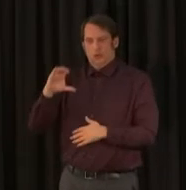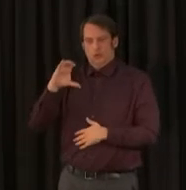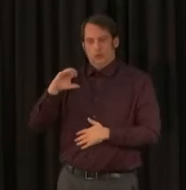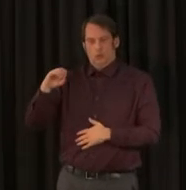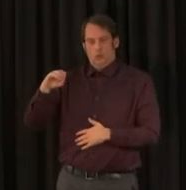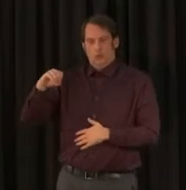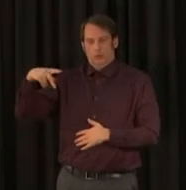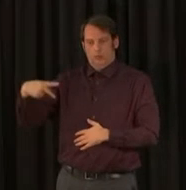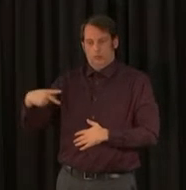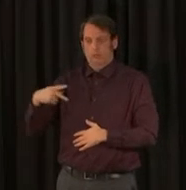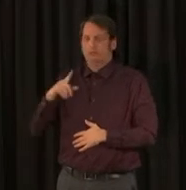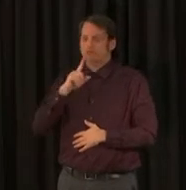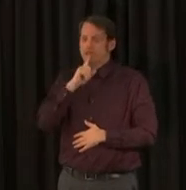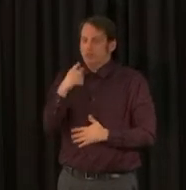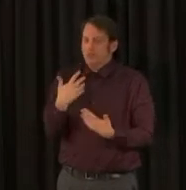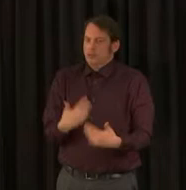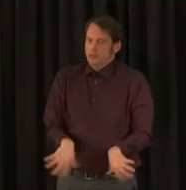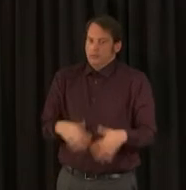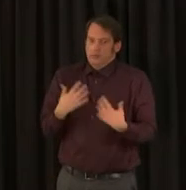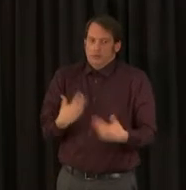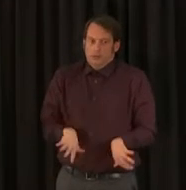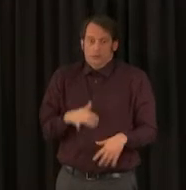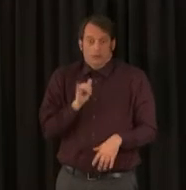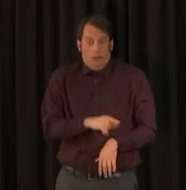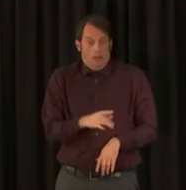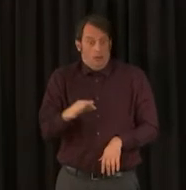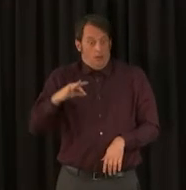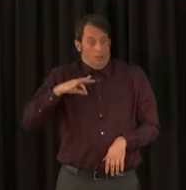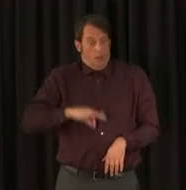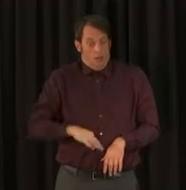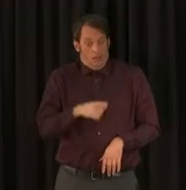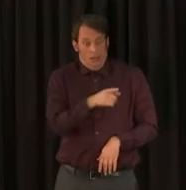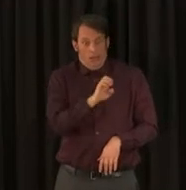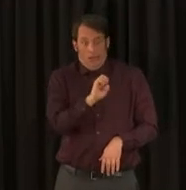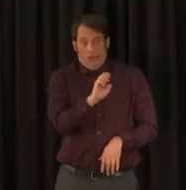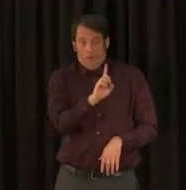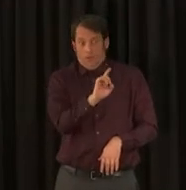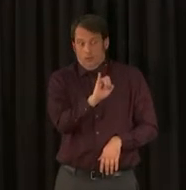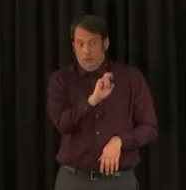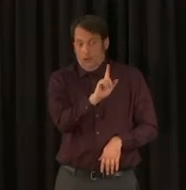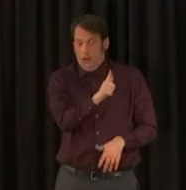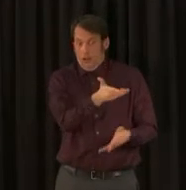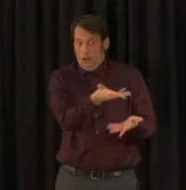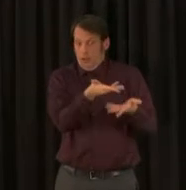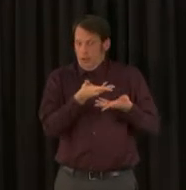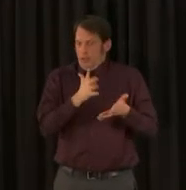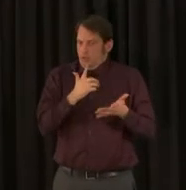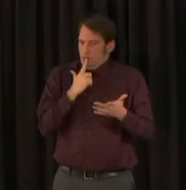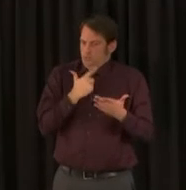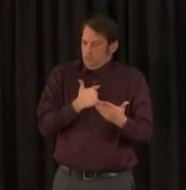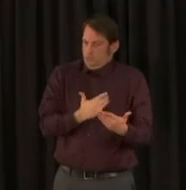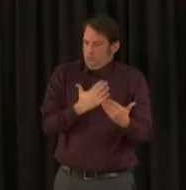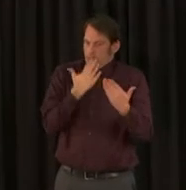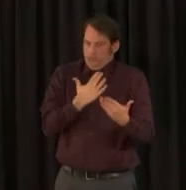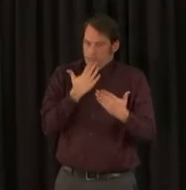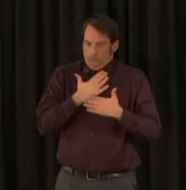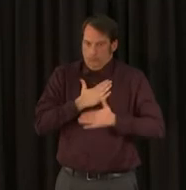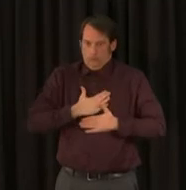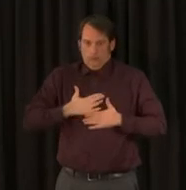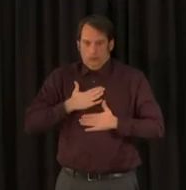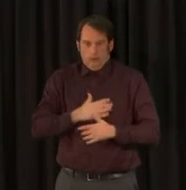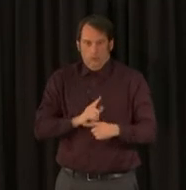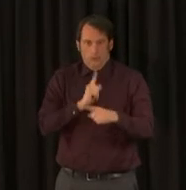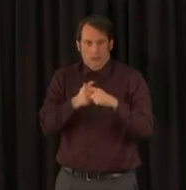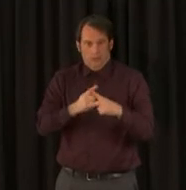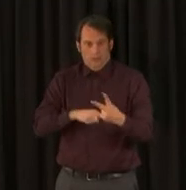we definitely benefited from the EIDL assistance as well as DC's micro grant and legacy